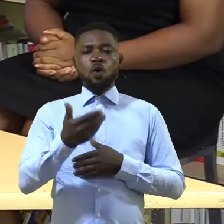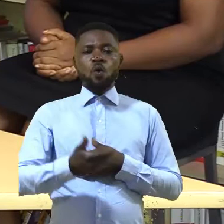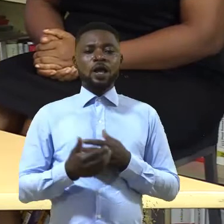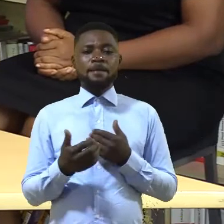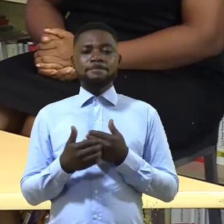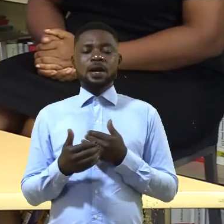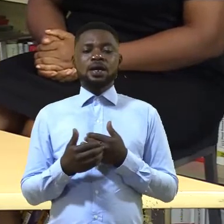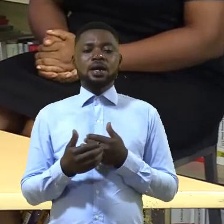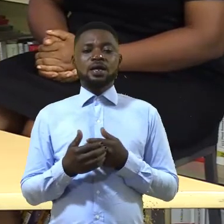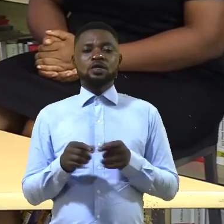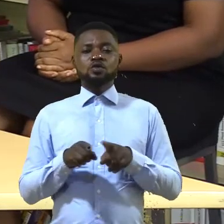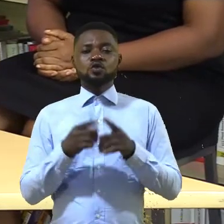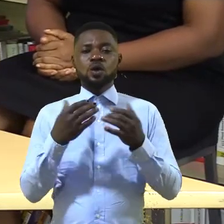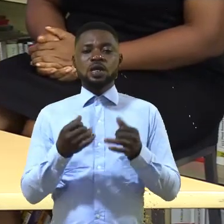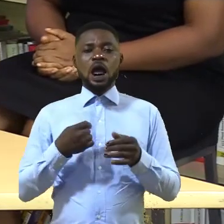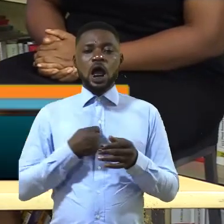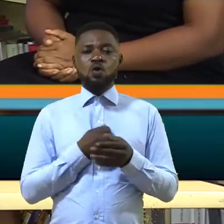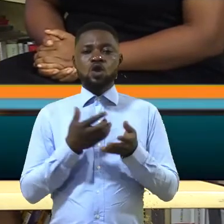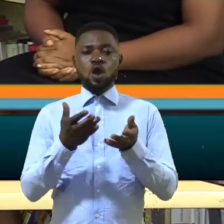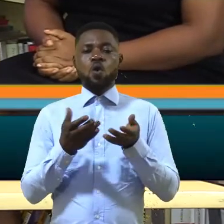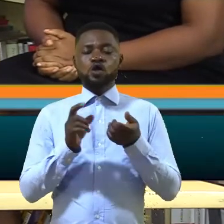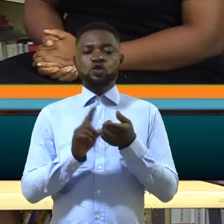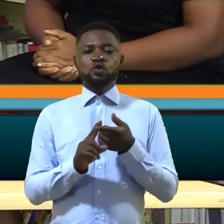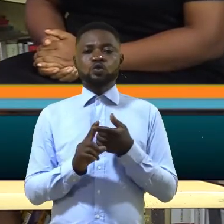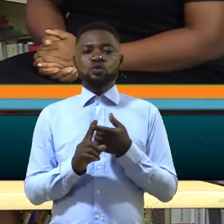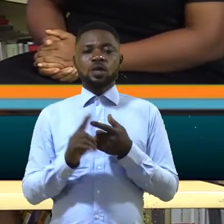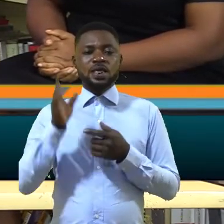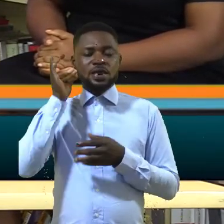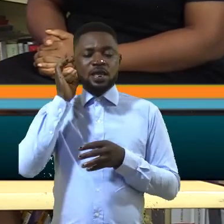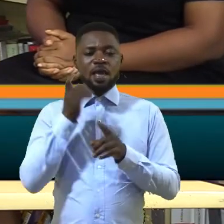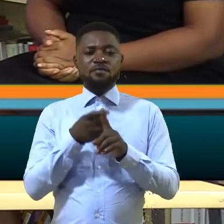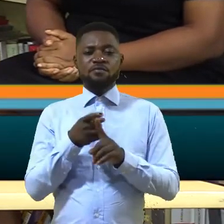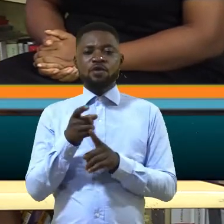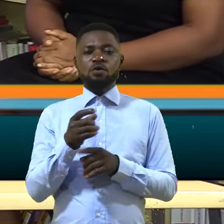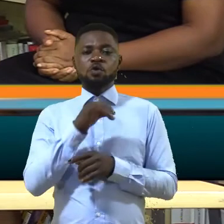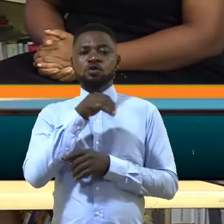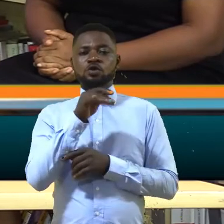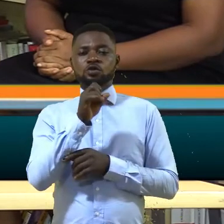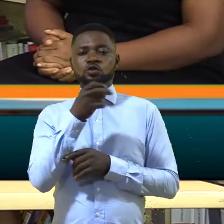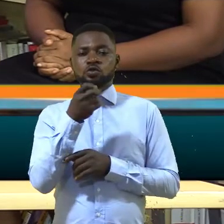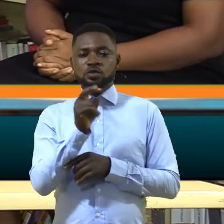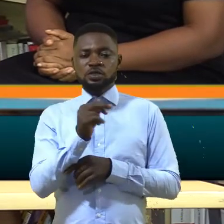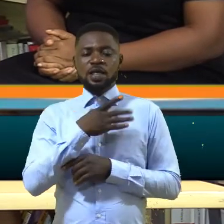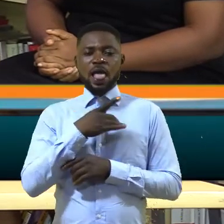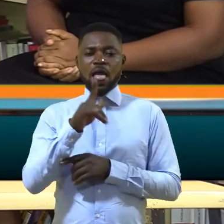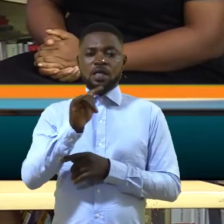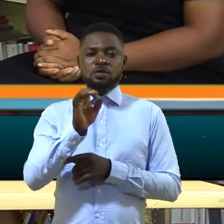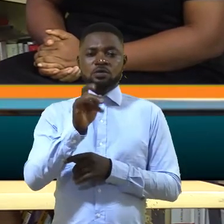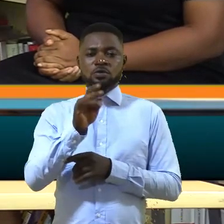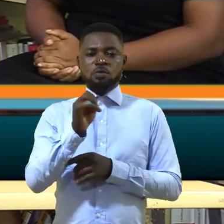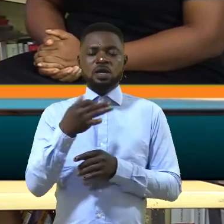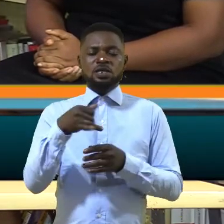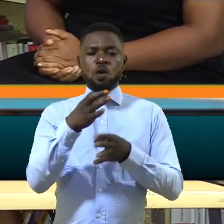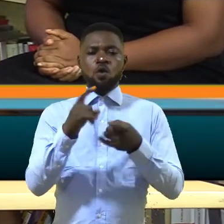Welcome back. So now we want to hear from Johnson and Tokwe. They want to take